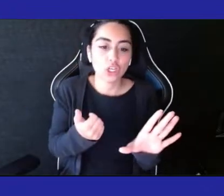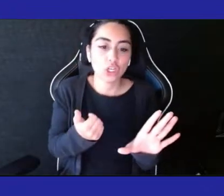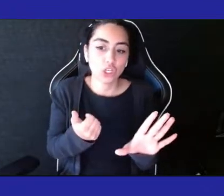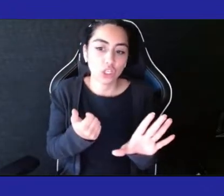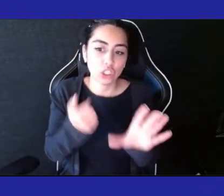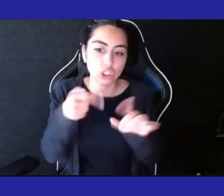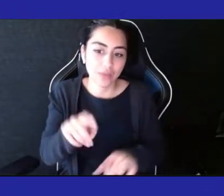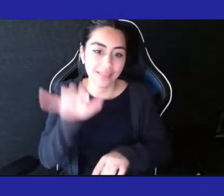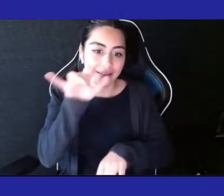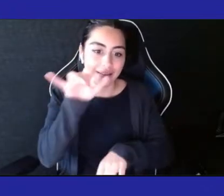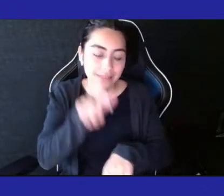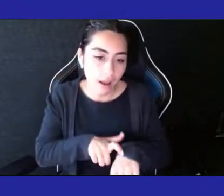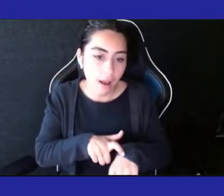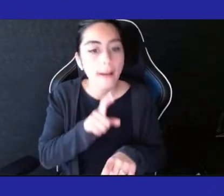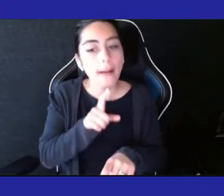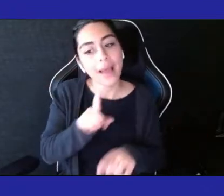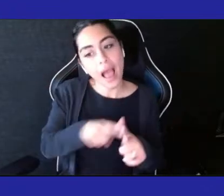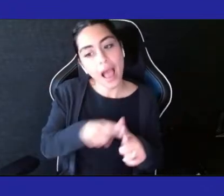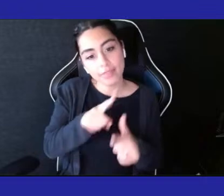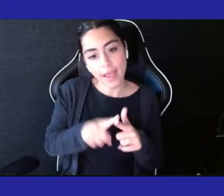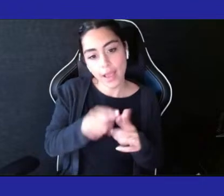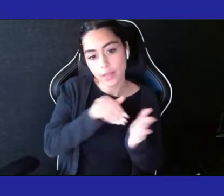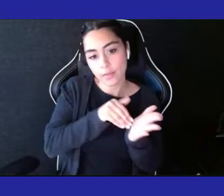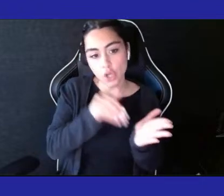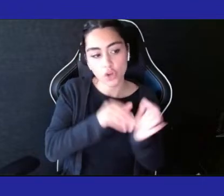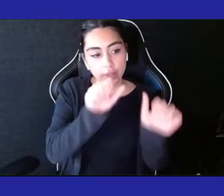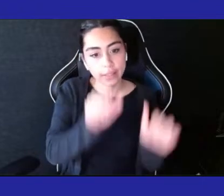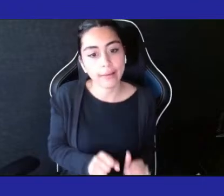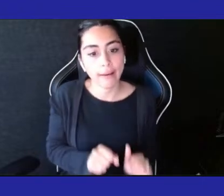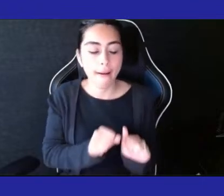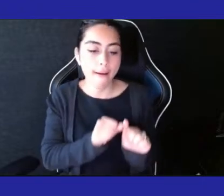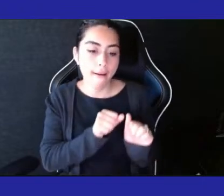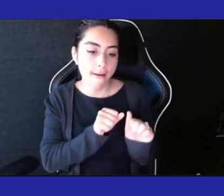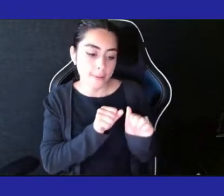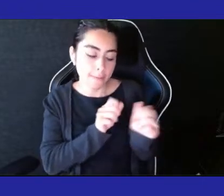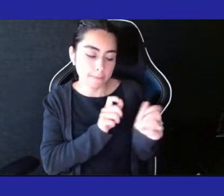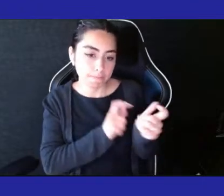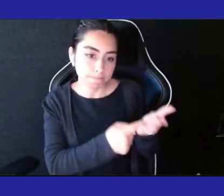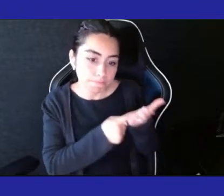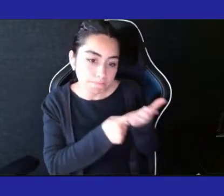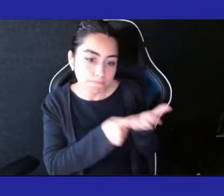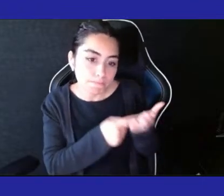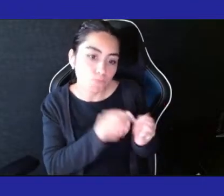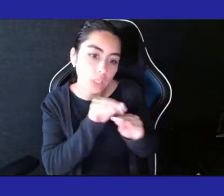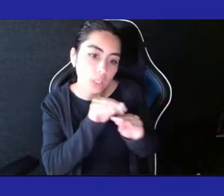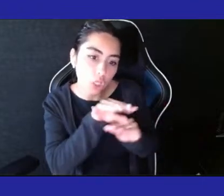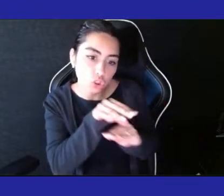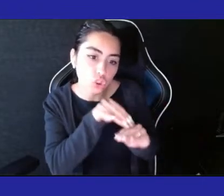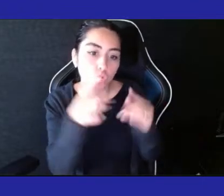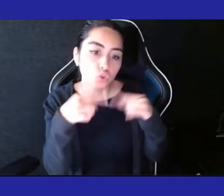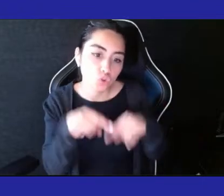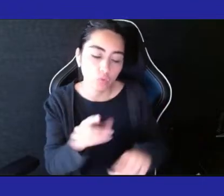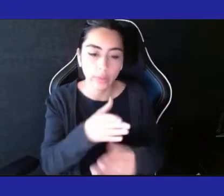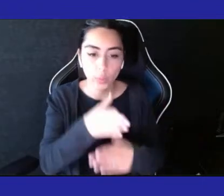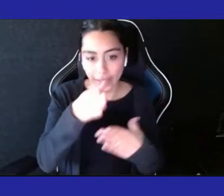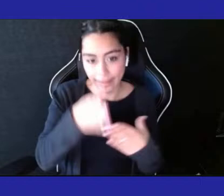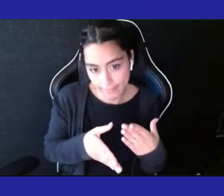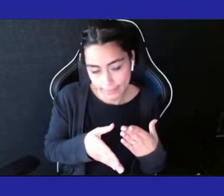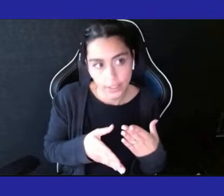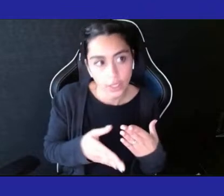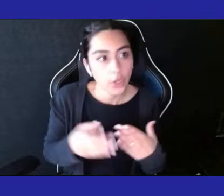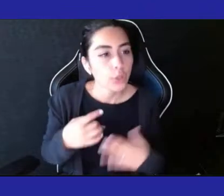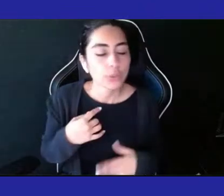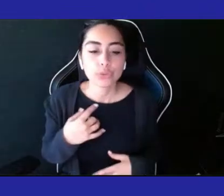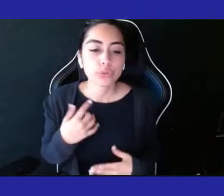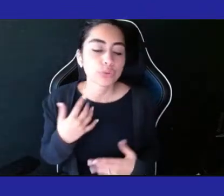neurologist consults on the virtual on the weekend. So we don't really, I think